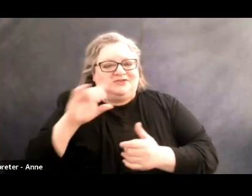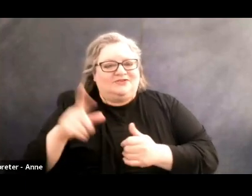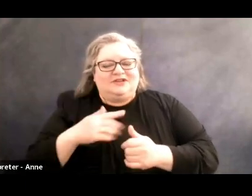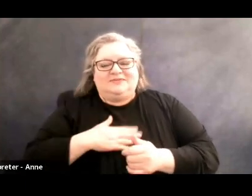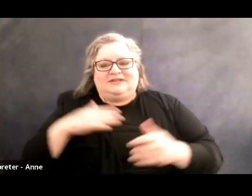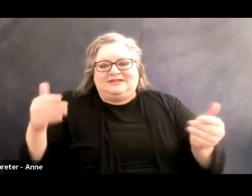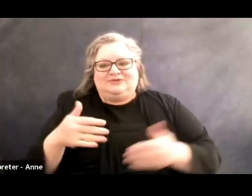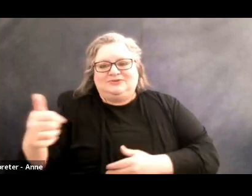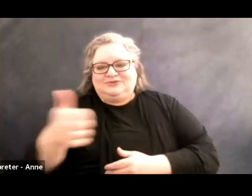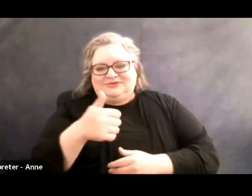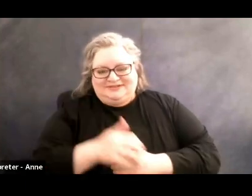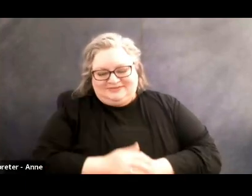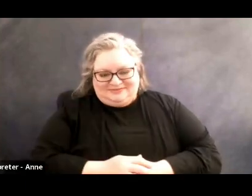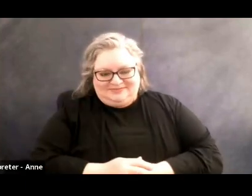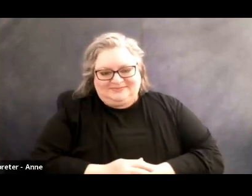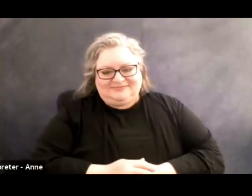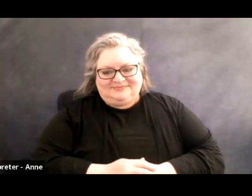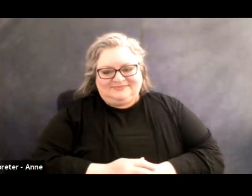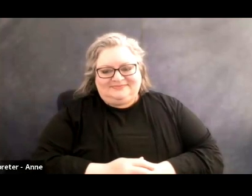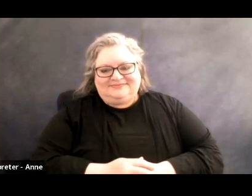introduce yourself.